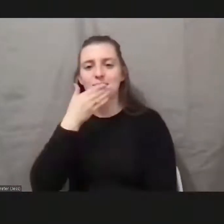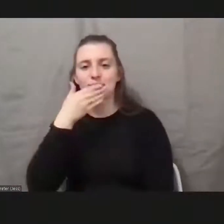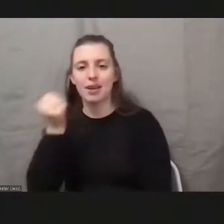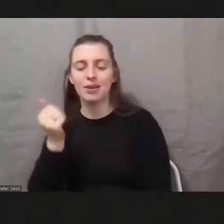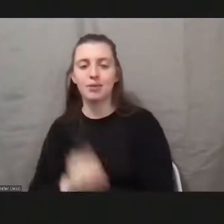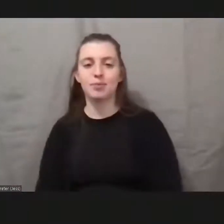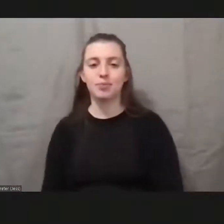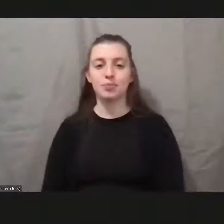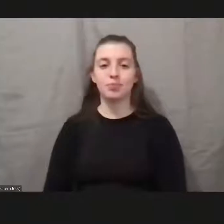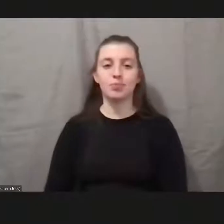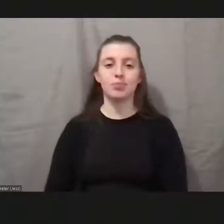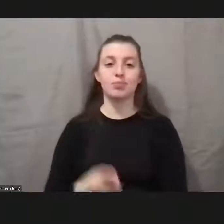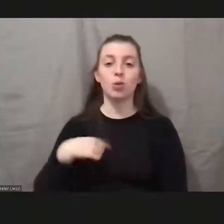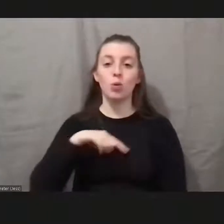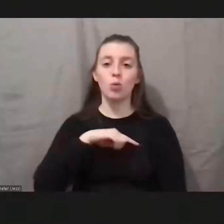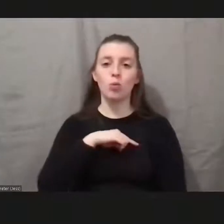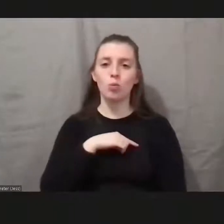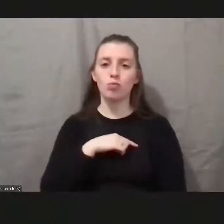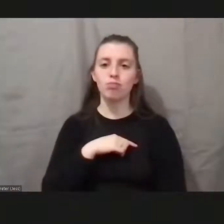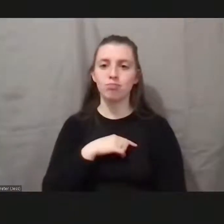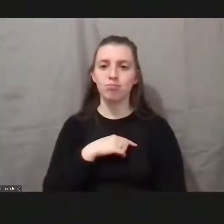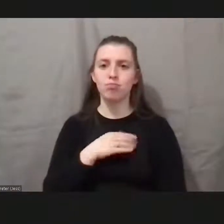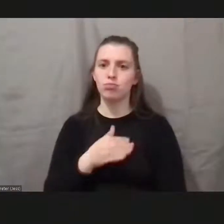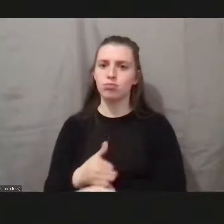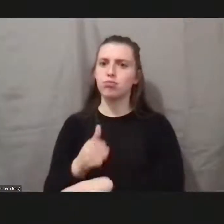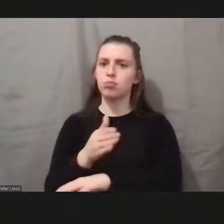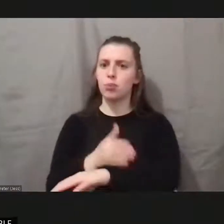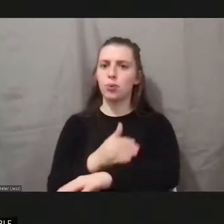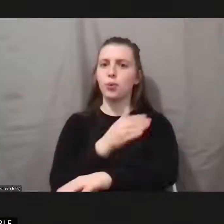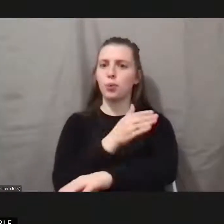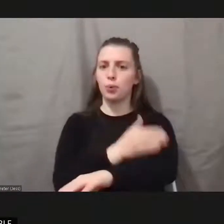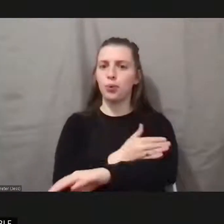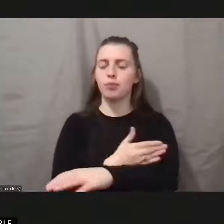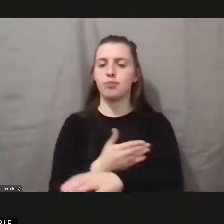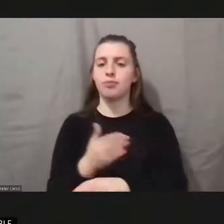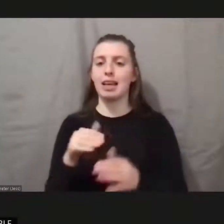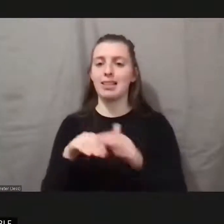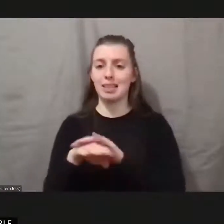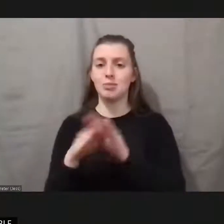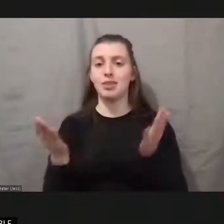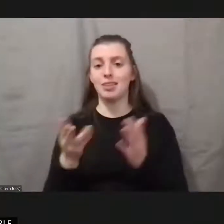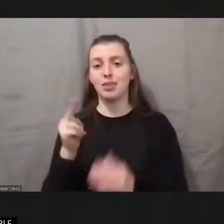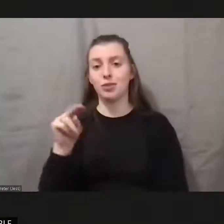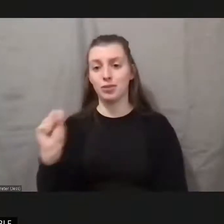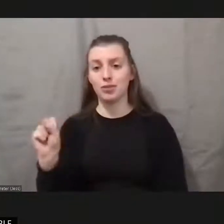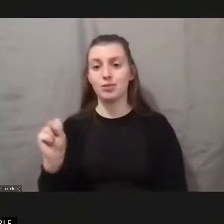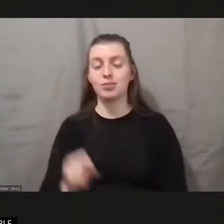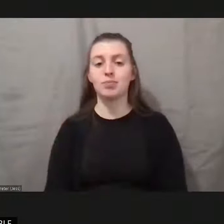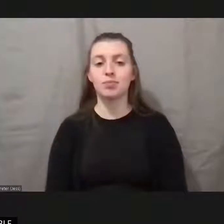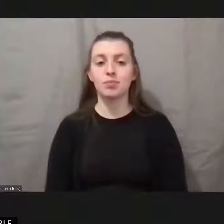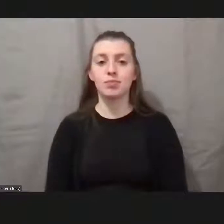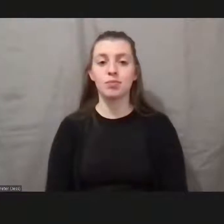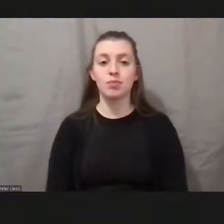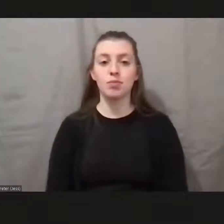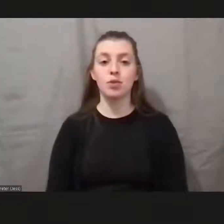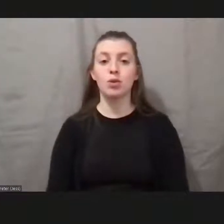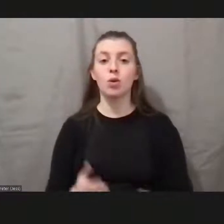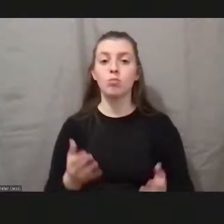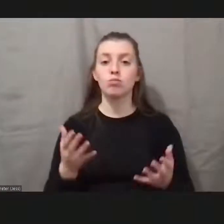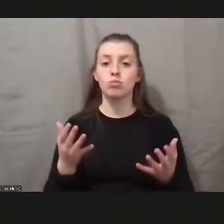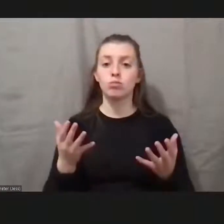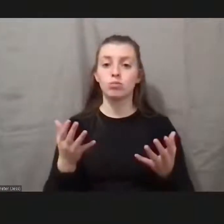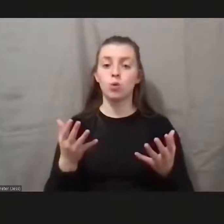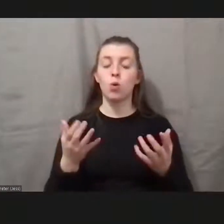having that accessible culture here within Nova Scotia. So I just want to end by saying that if you have any questions